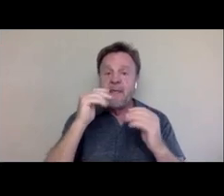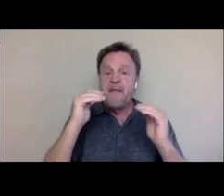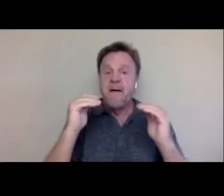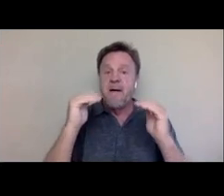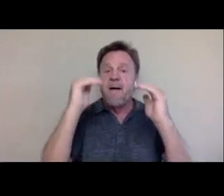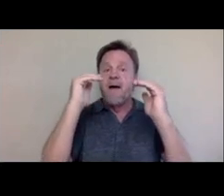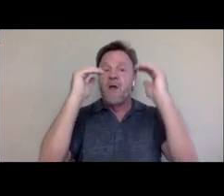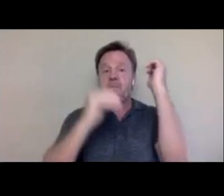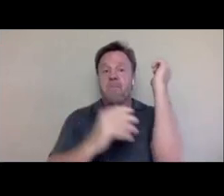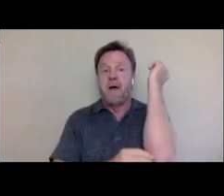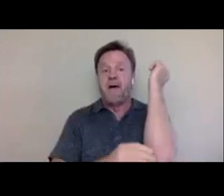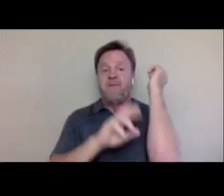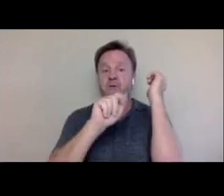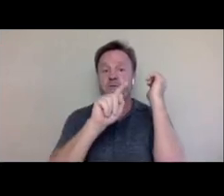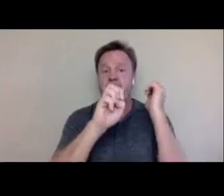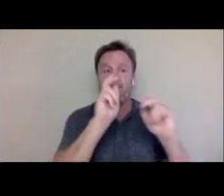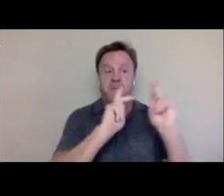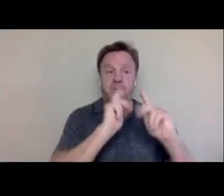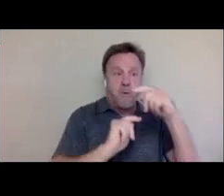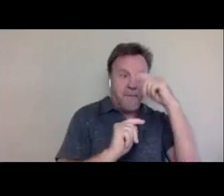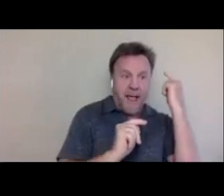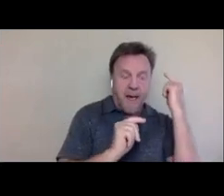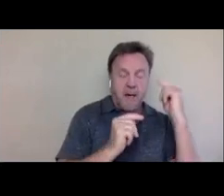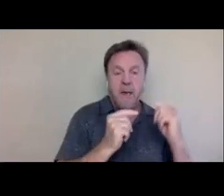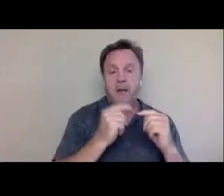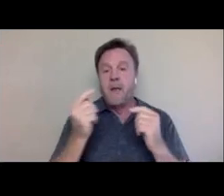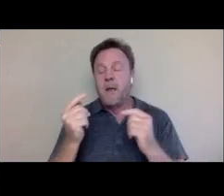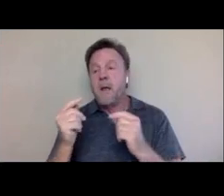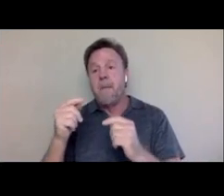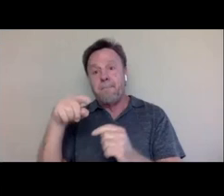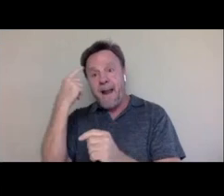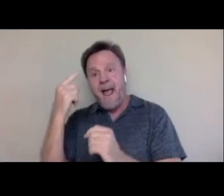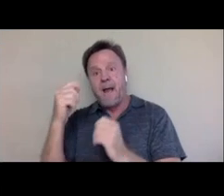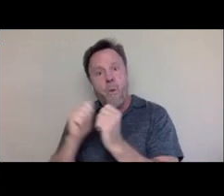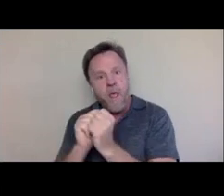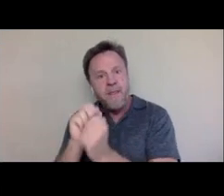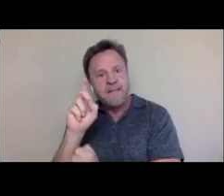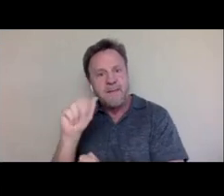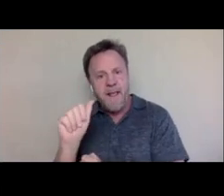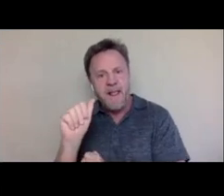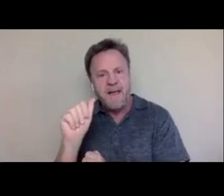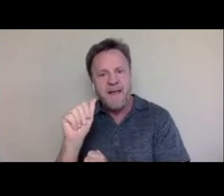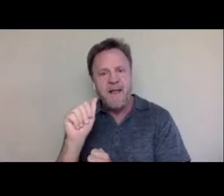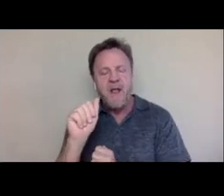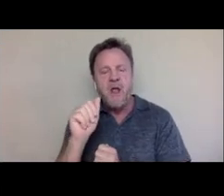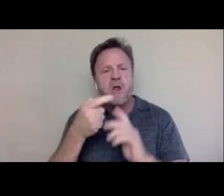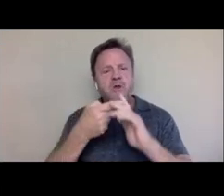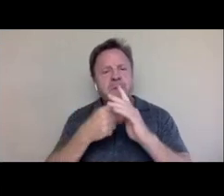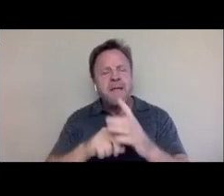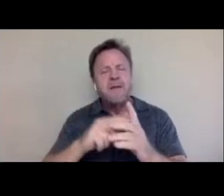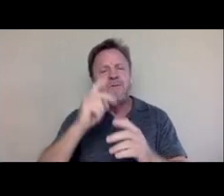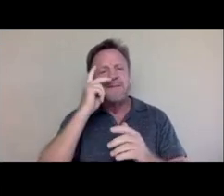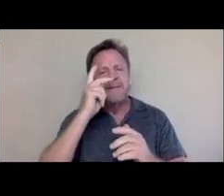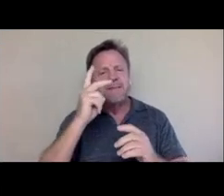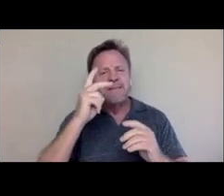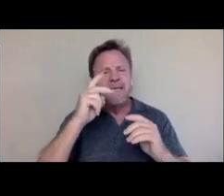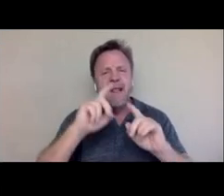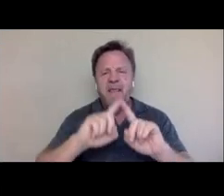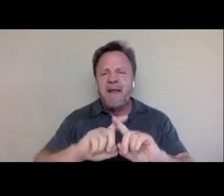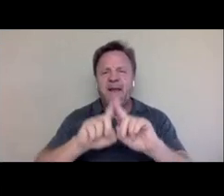for people who are Black versus people who are Black with disabilities, again, you begin to see the differential